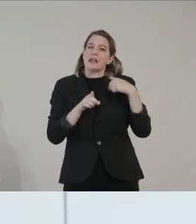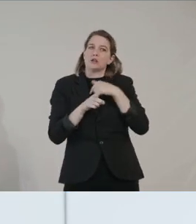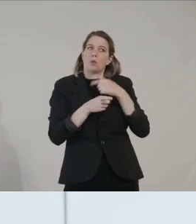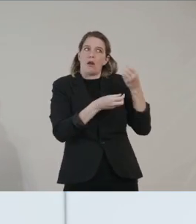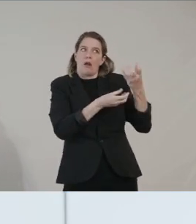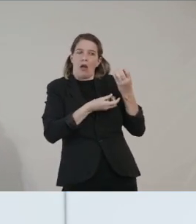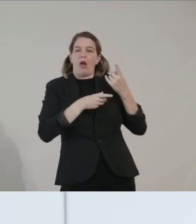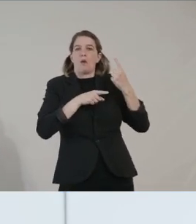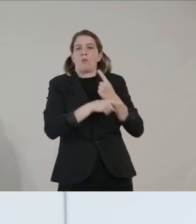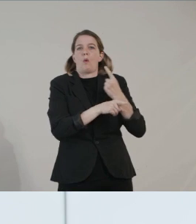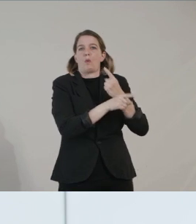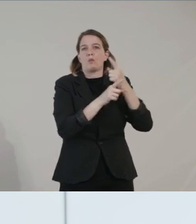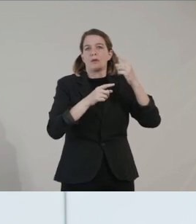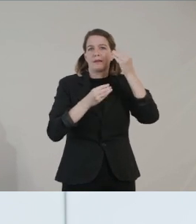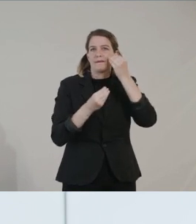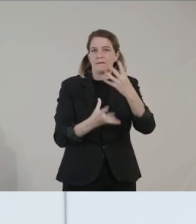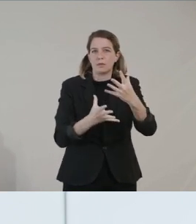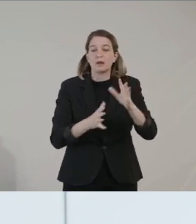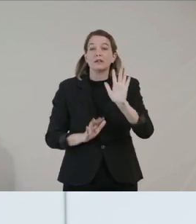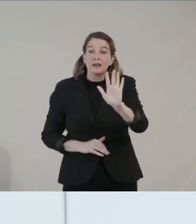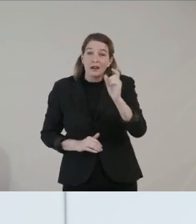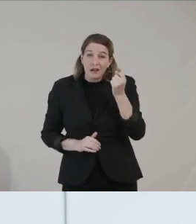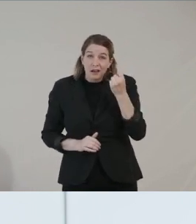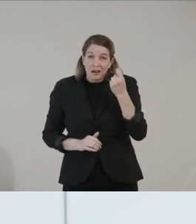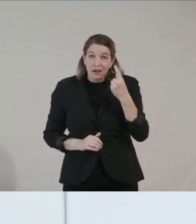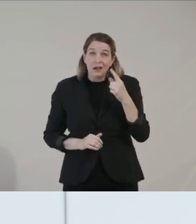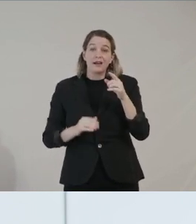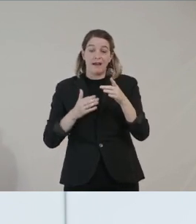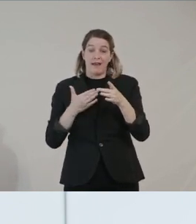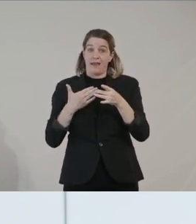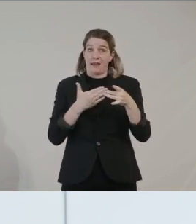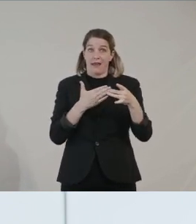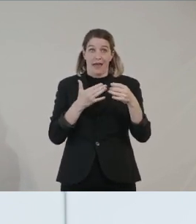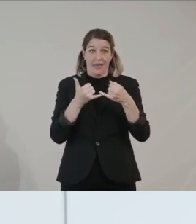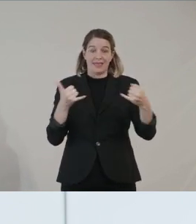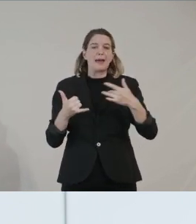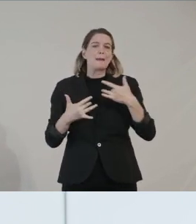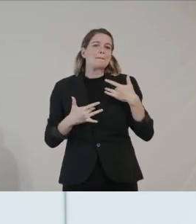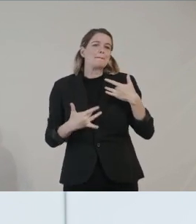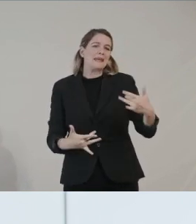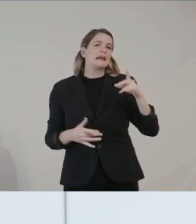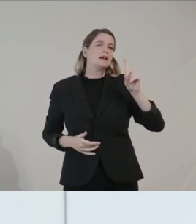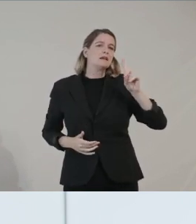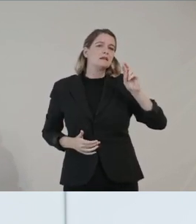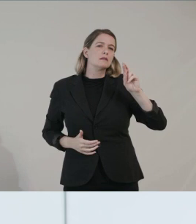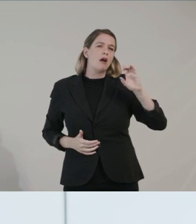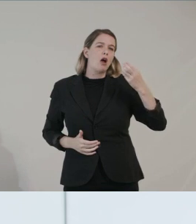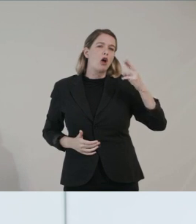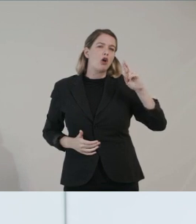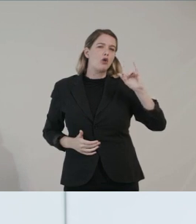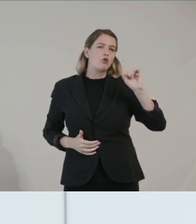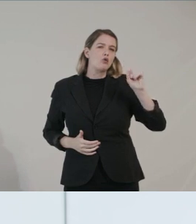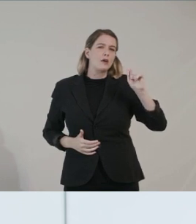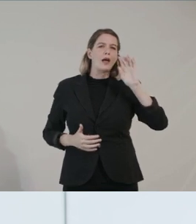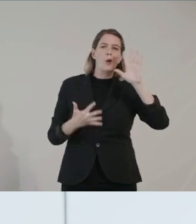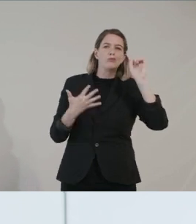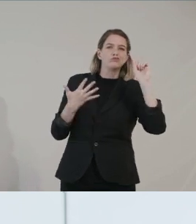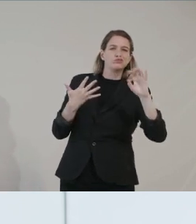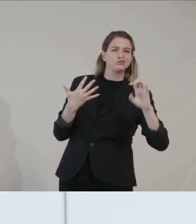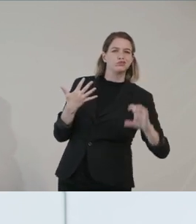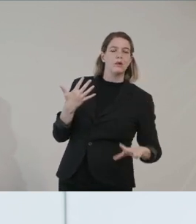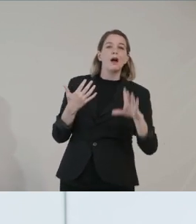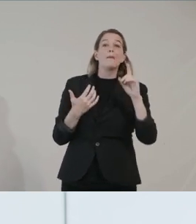So these are guidelines that normally Dr. Chris talks about, but these are the guidelines that have come from the federal